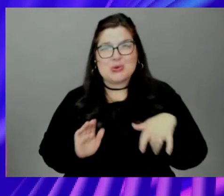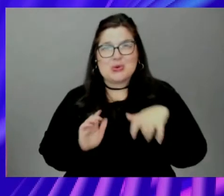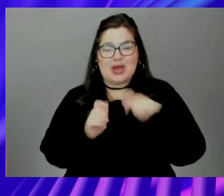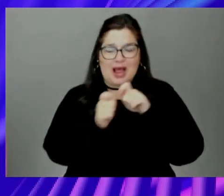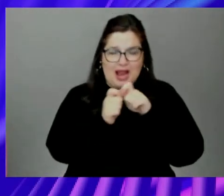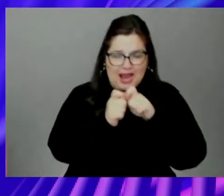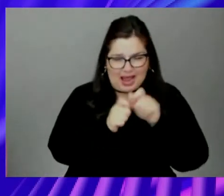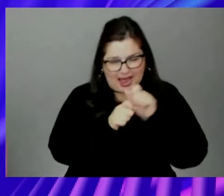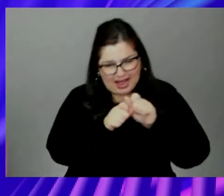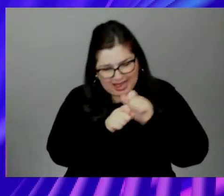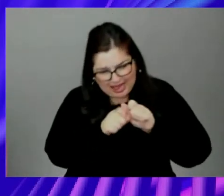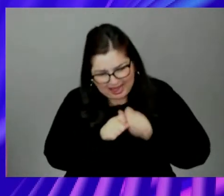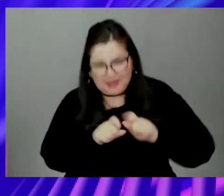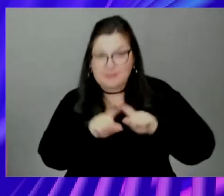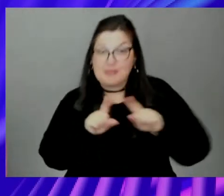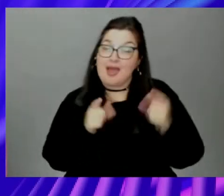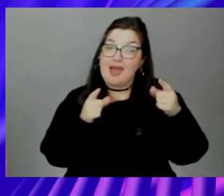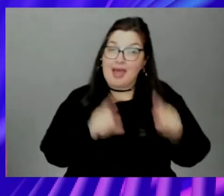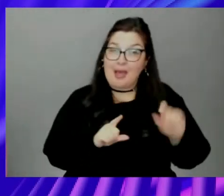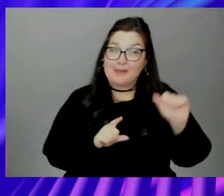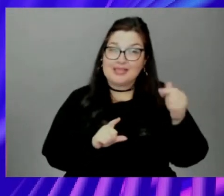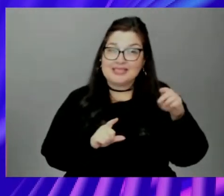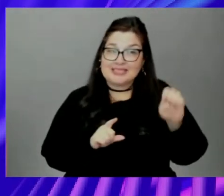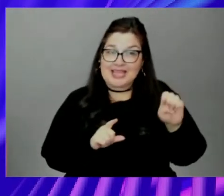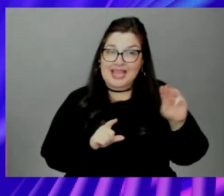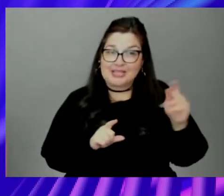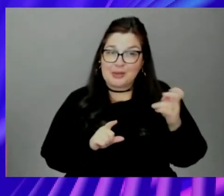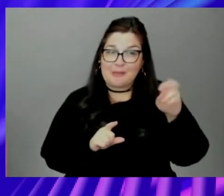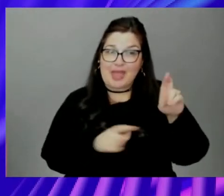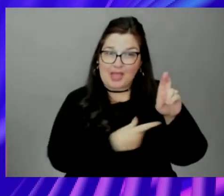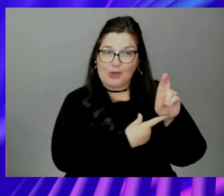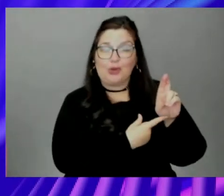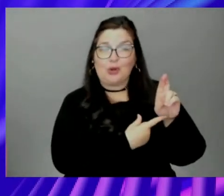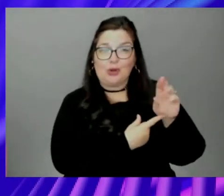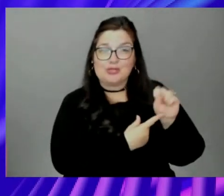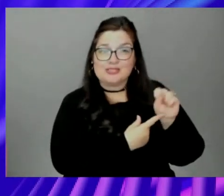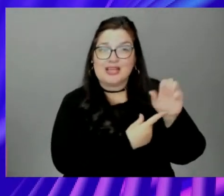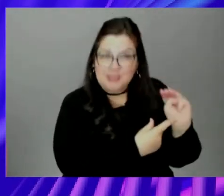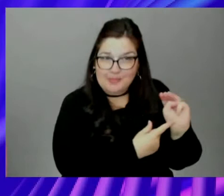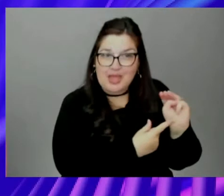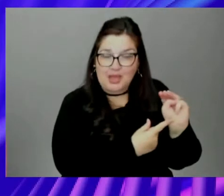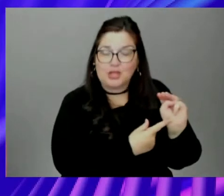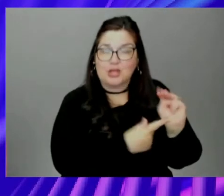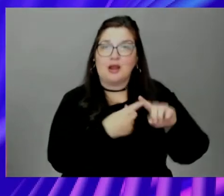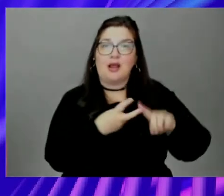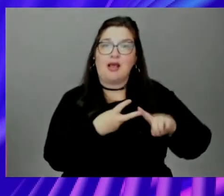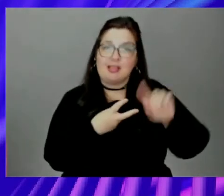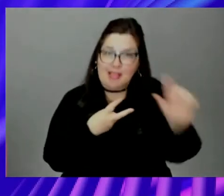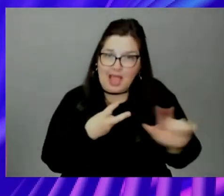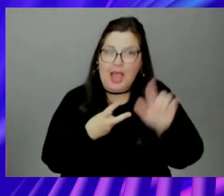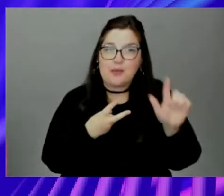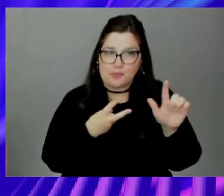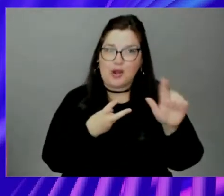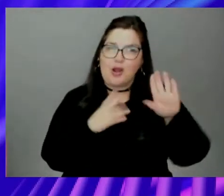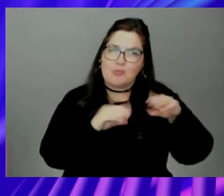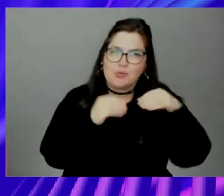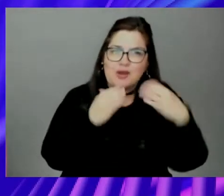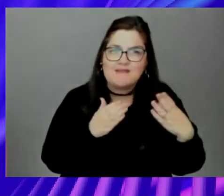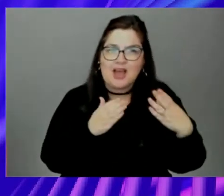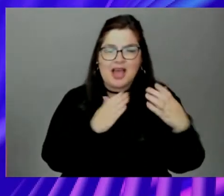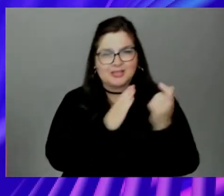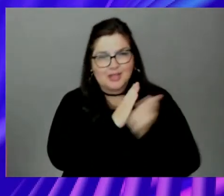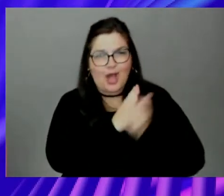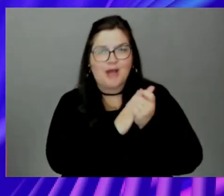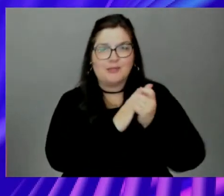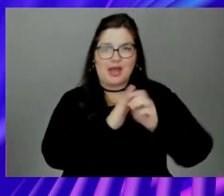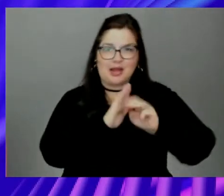with SageMaker, and specifically SageMaker Model Parallel Library, it provides automatic model partitioning.